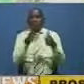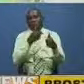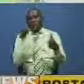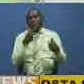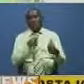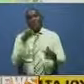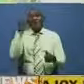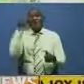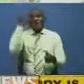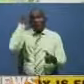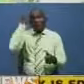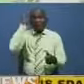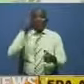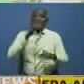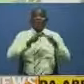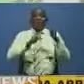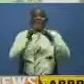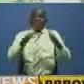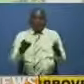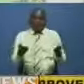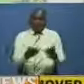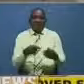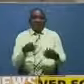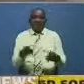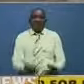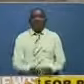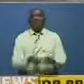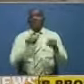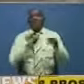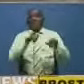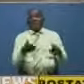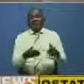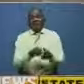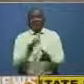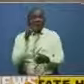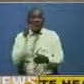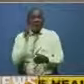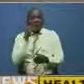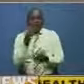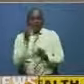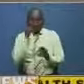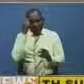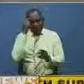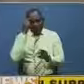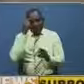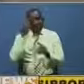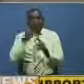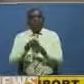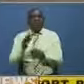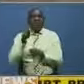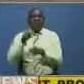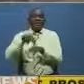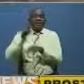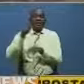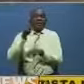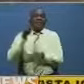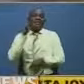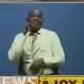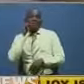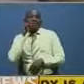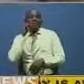know I'll build a house and stay here. Onion, a seasonal product, is imported from Niger,